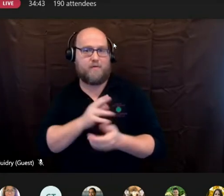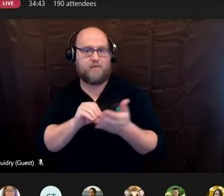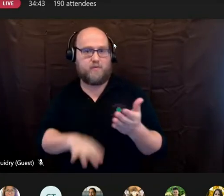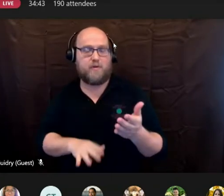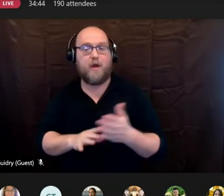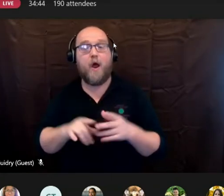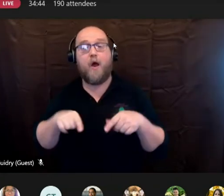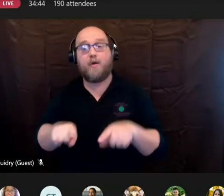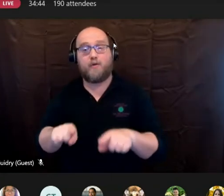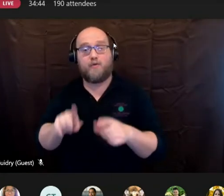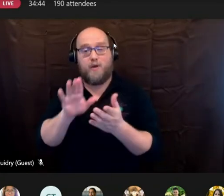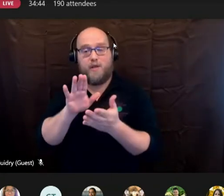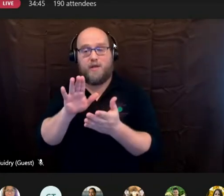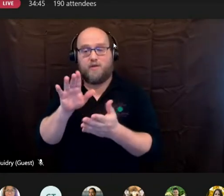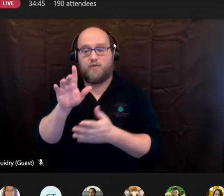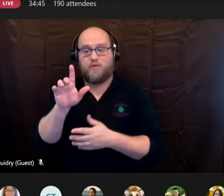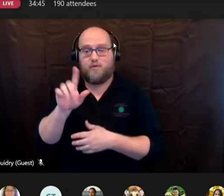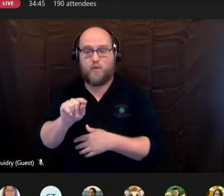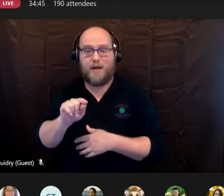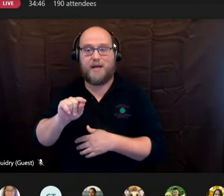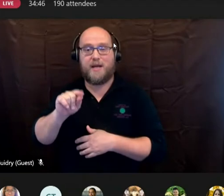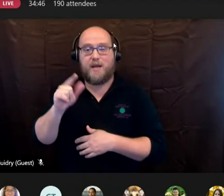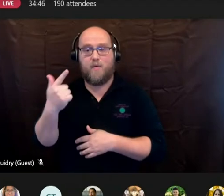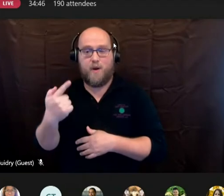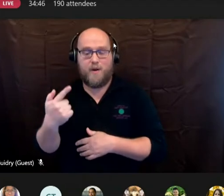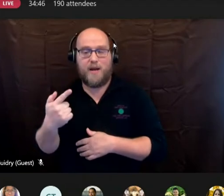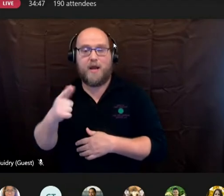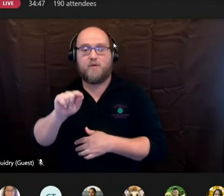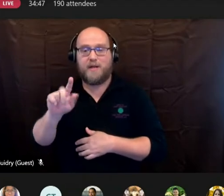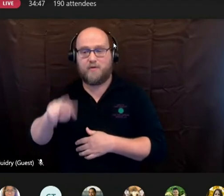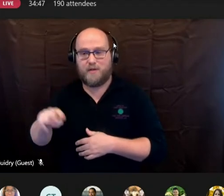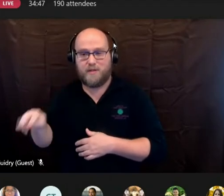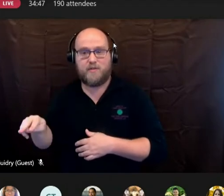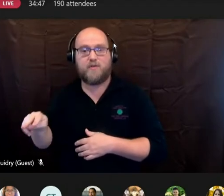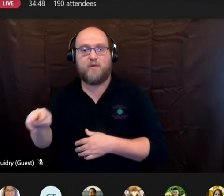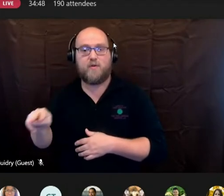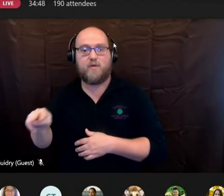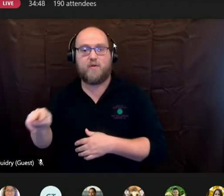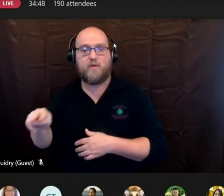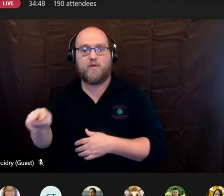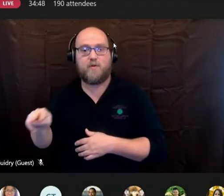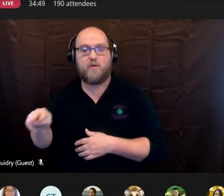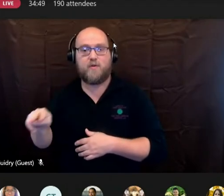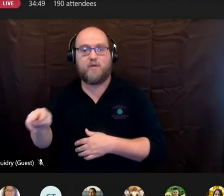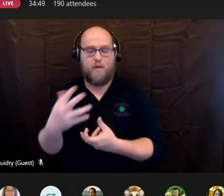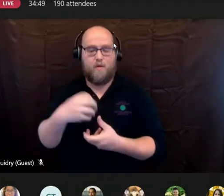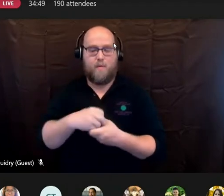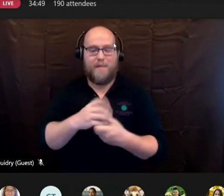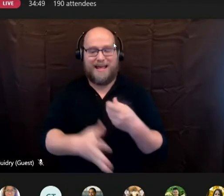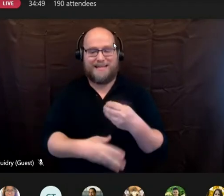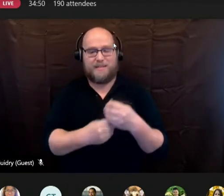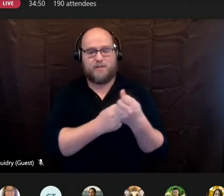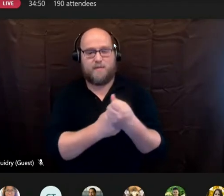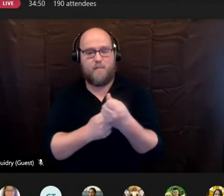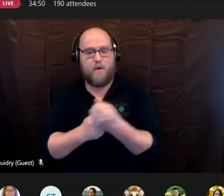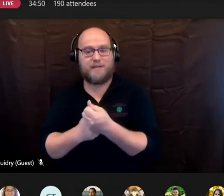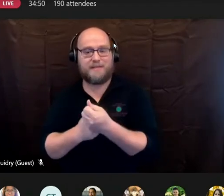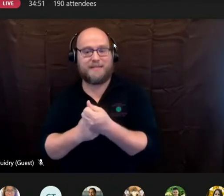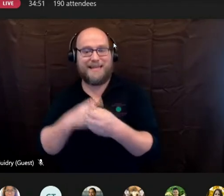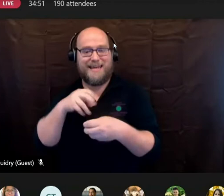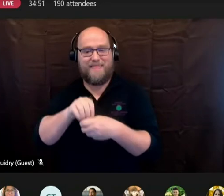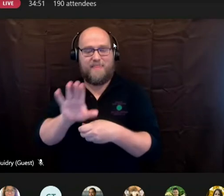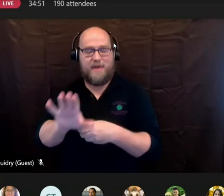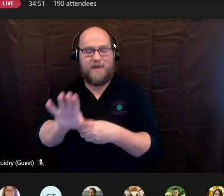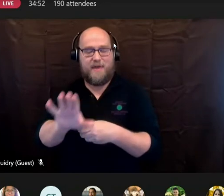21-22 school year. We're planning to incorporate additional supports for students into their learning this fall, supports